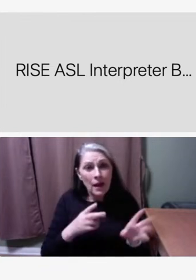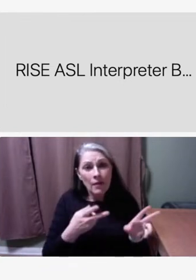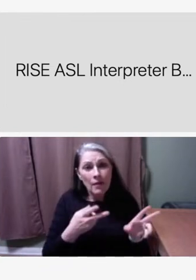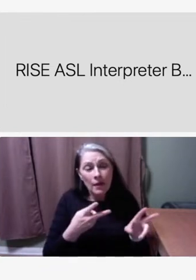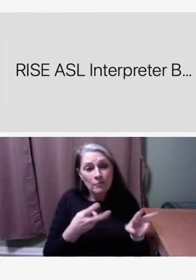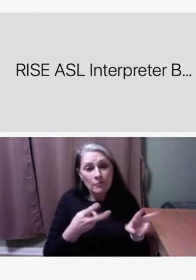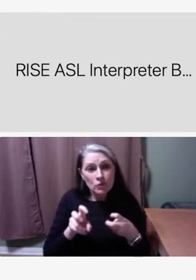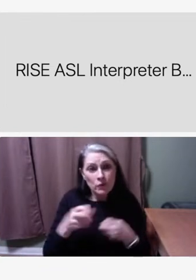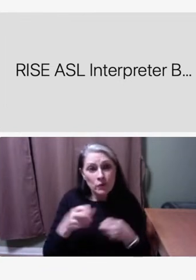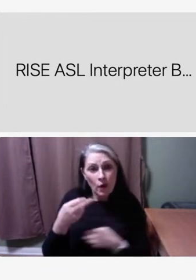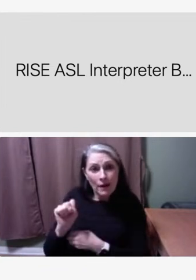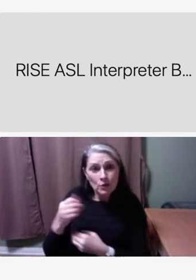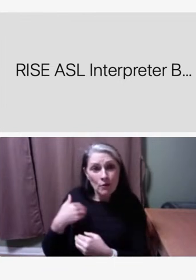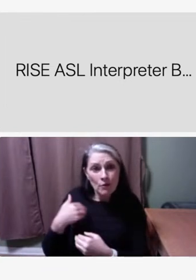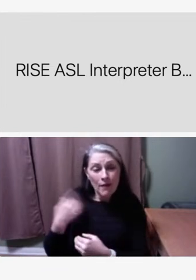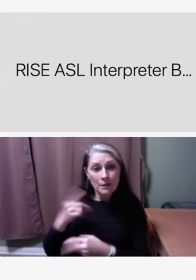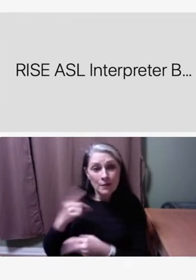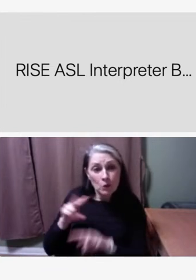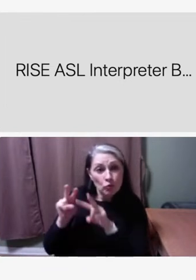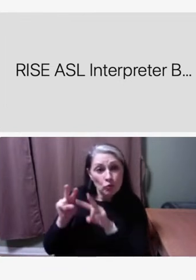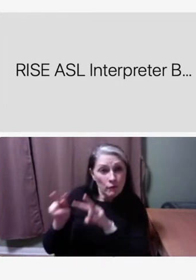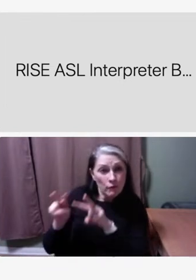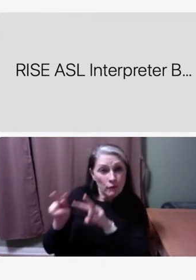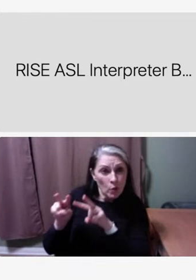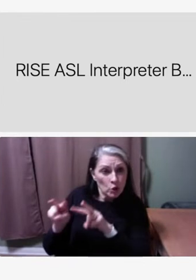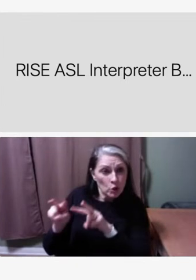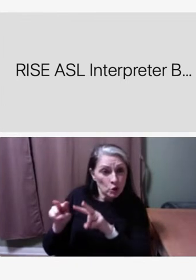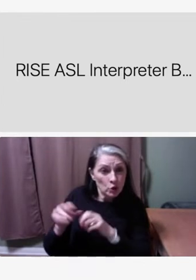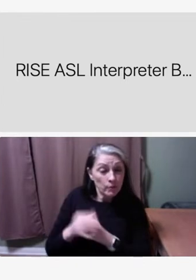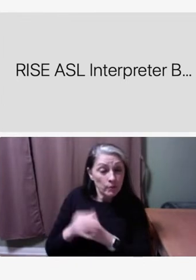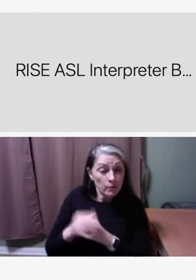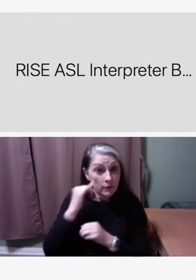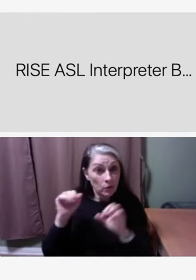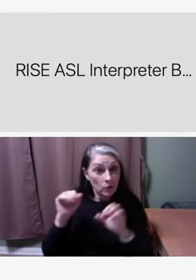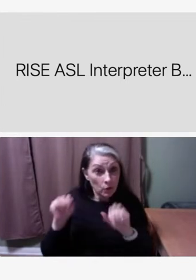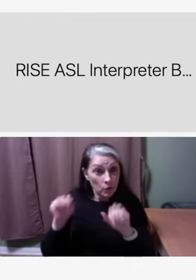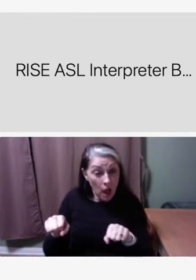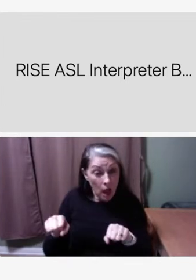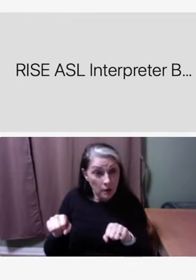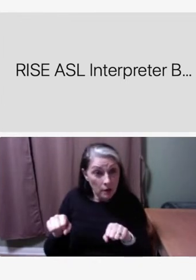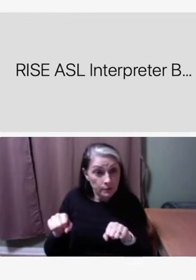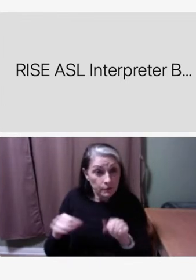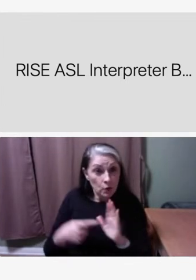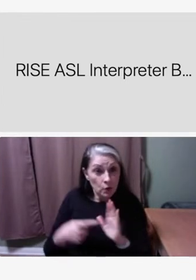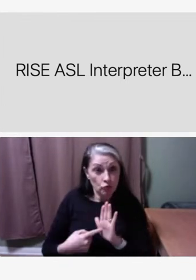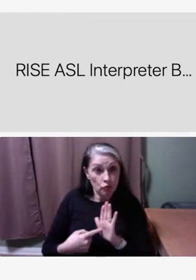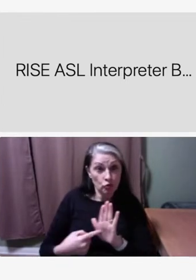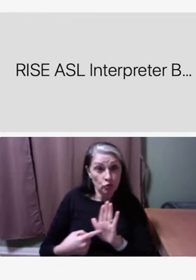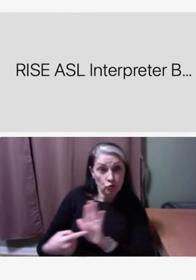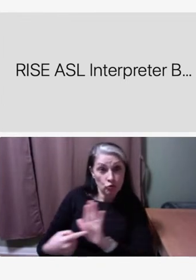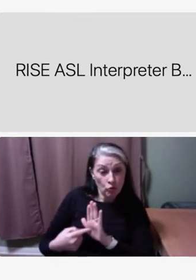look forward to. So if we could show them something different